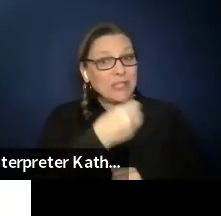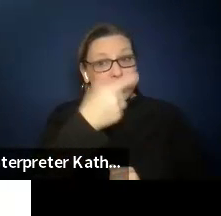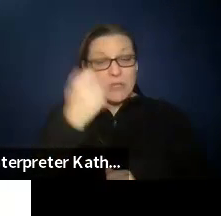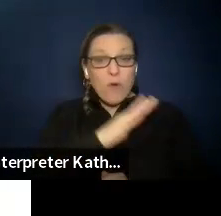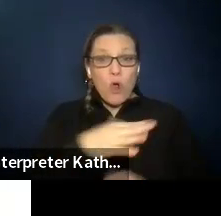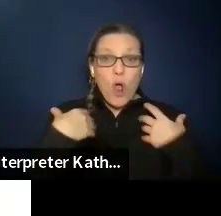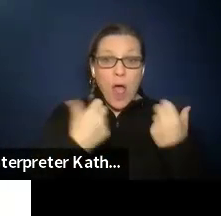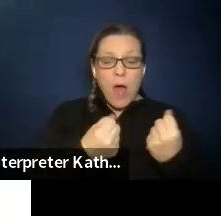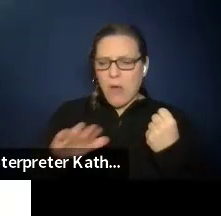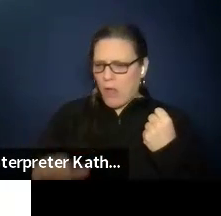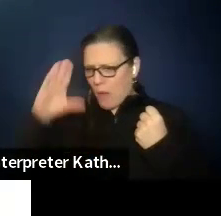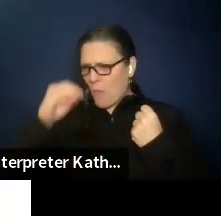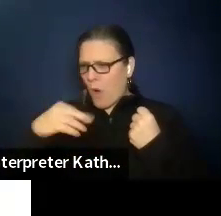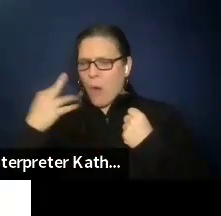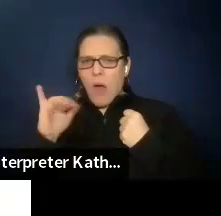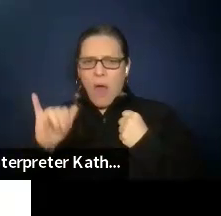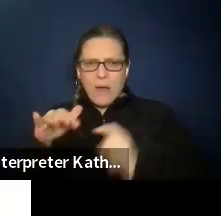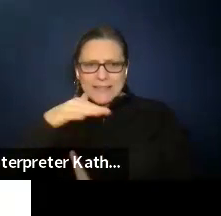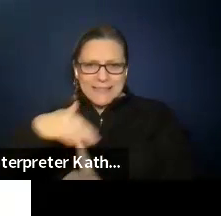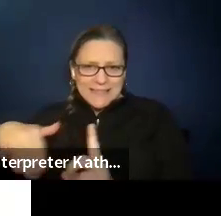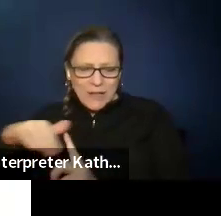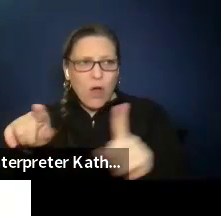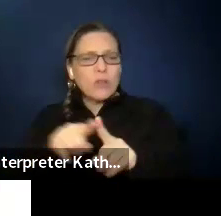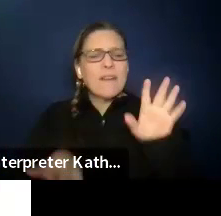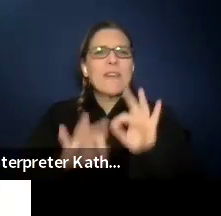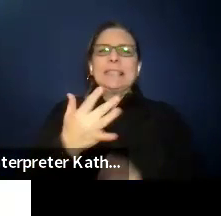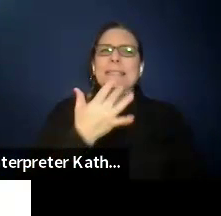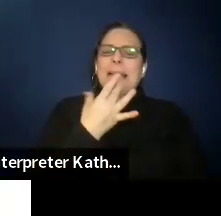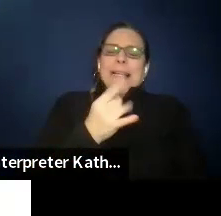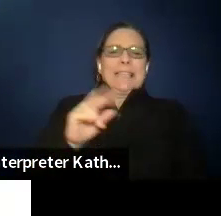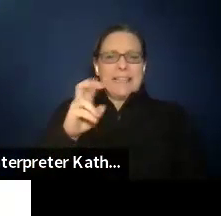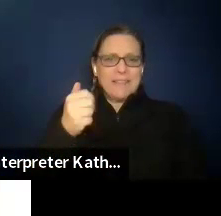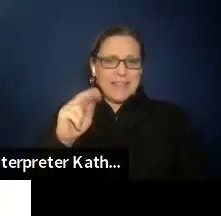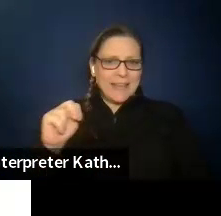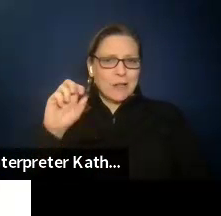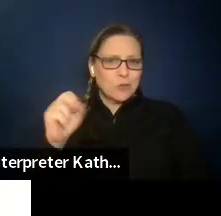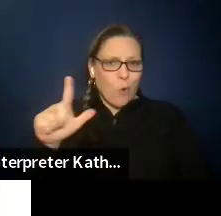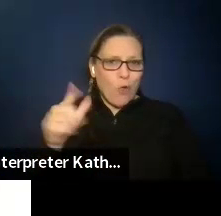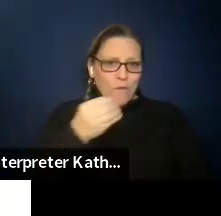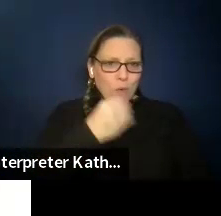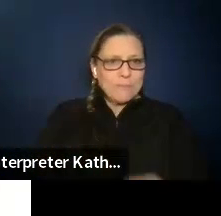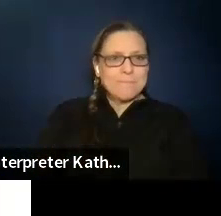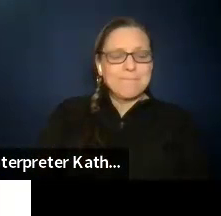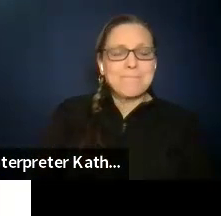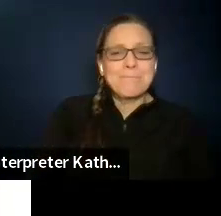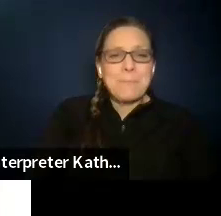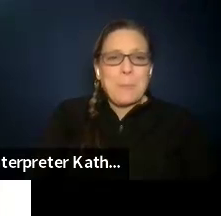boy rediscovers his neighborhood while finding tasty vegan soul food. Next slide, please.